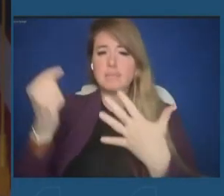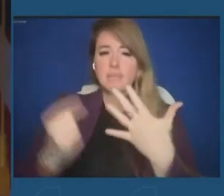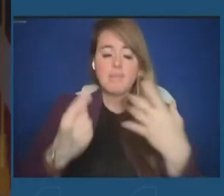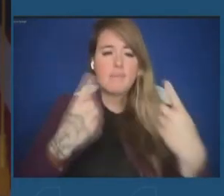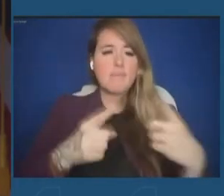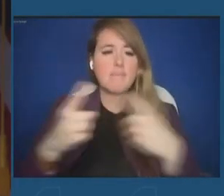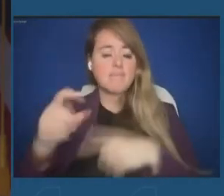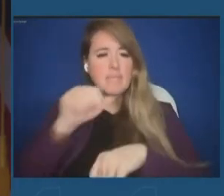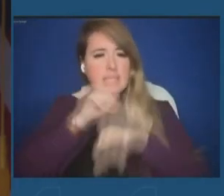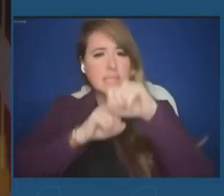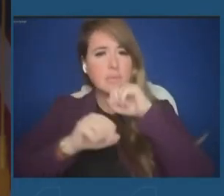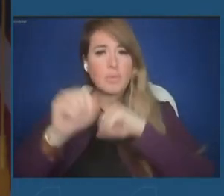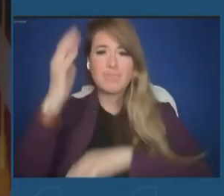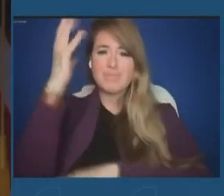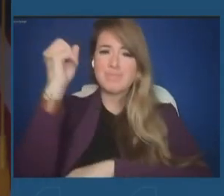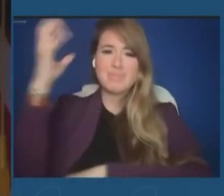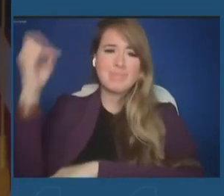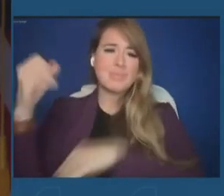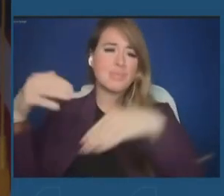Record setting in every measure.